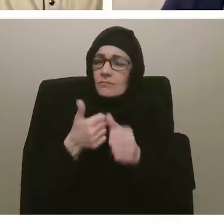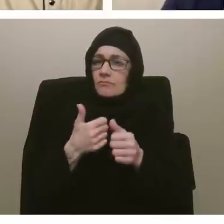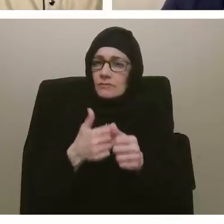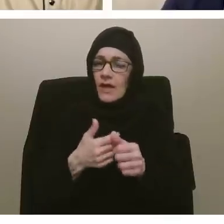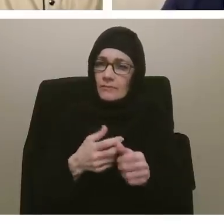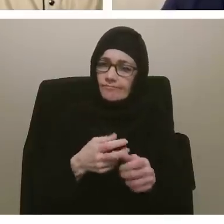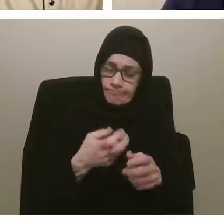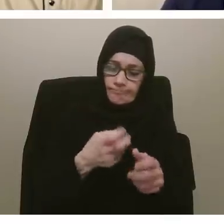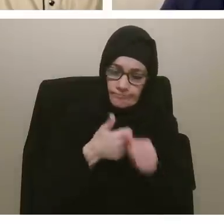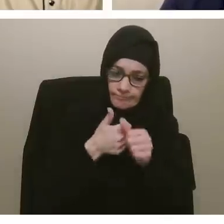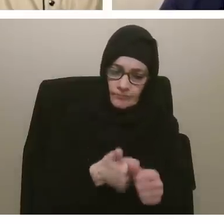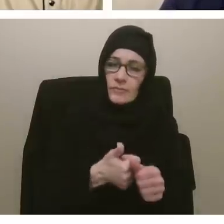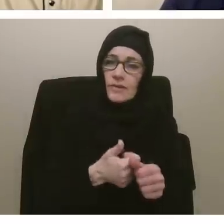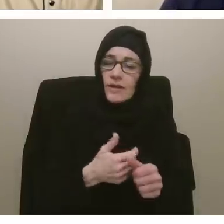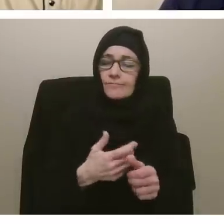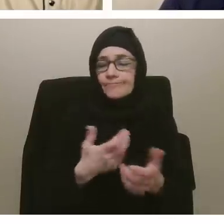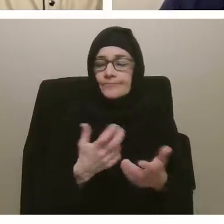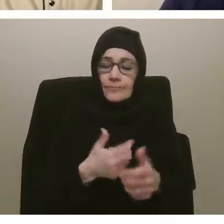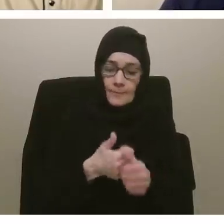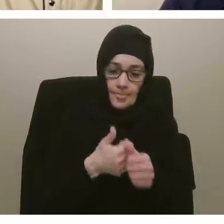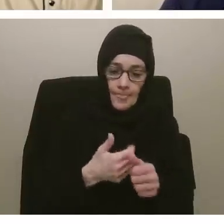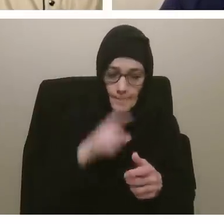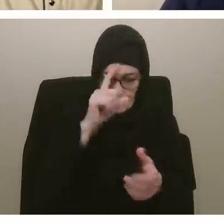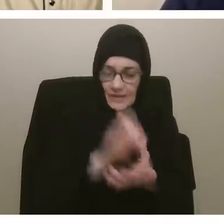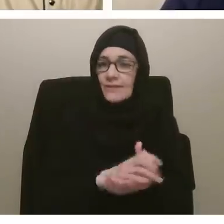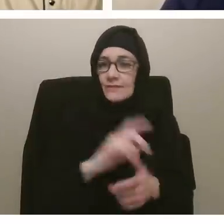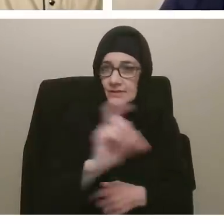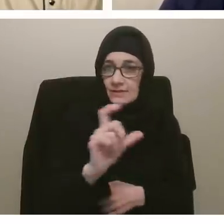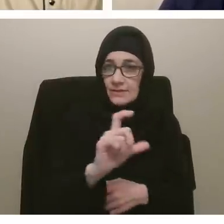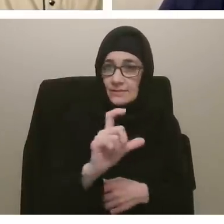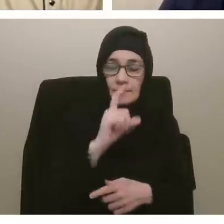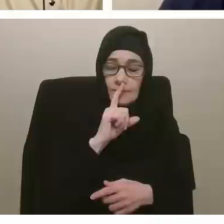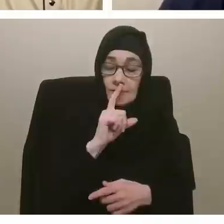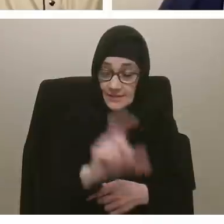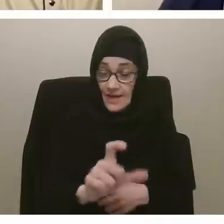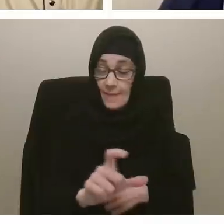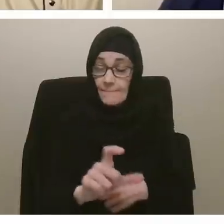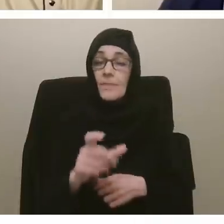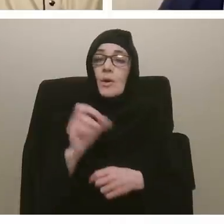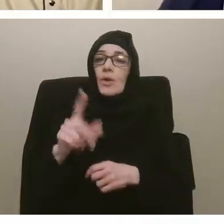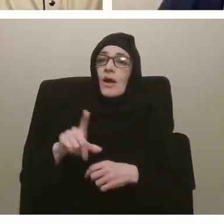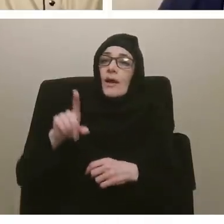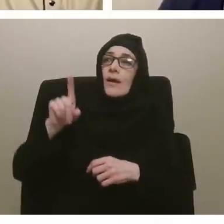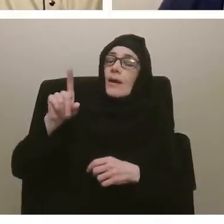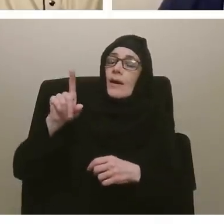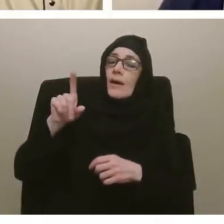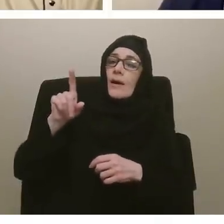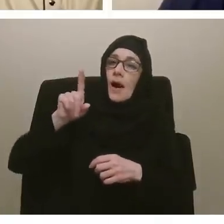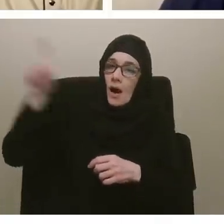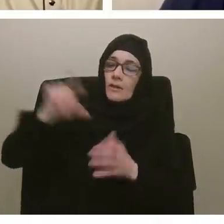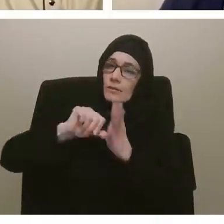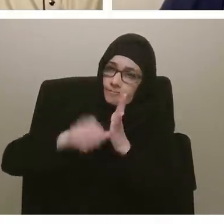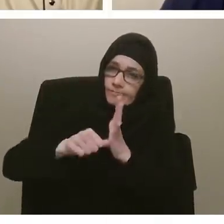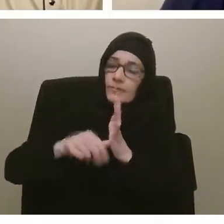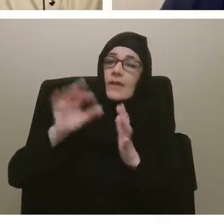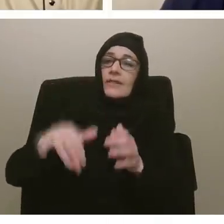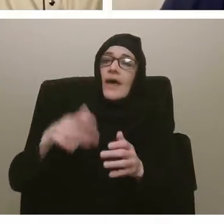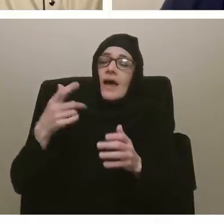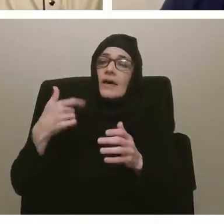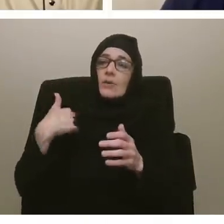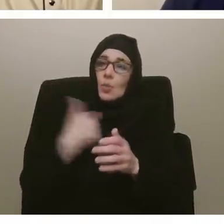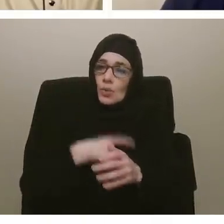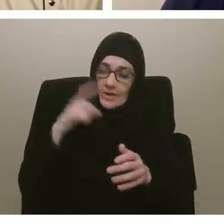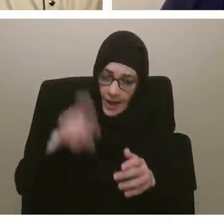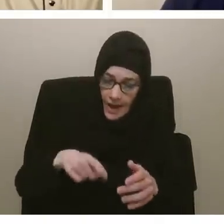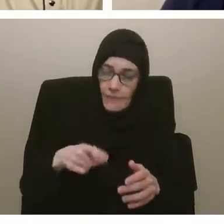has never cut me off, then, you know, the precondition to the basmala is a disposition of profound humility. We